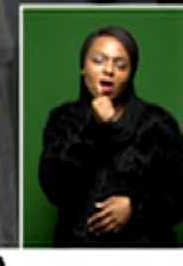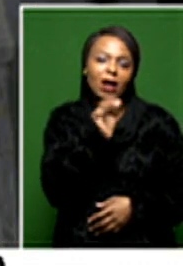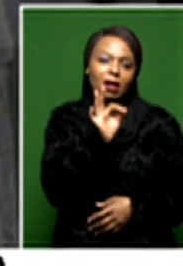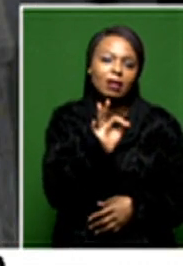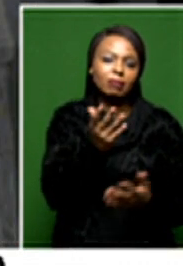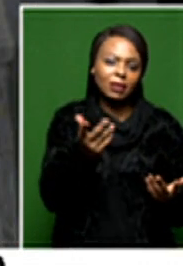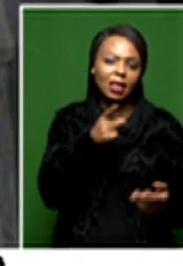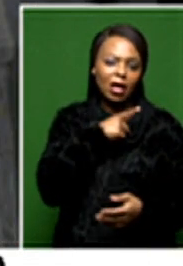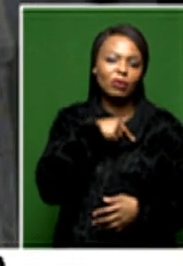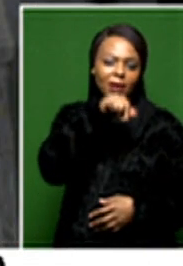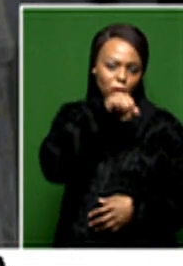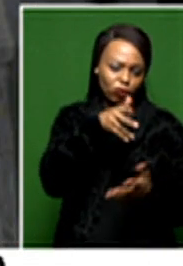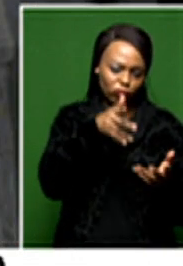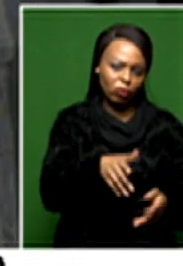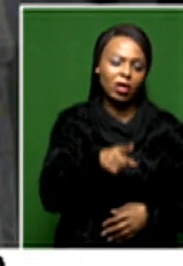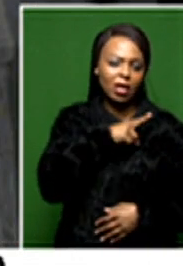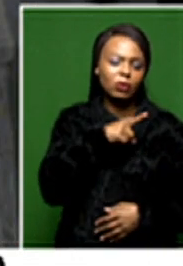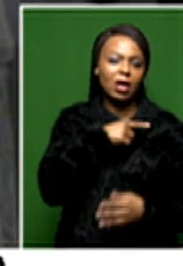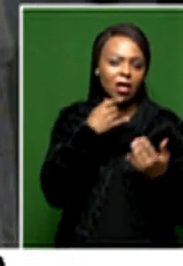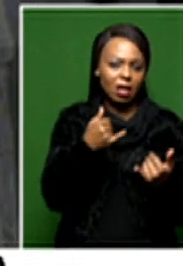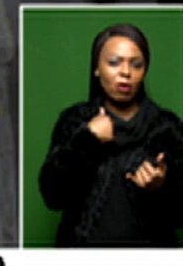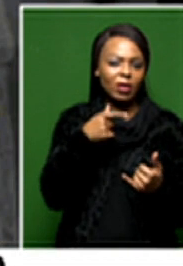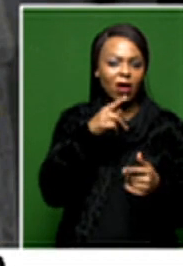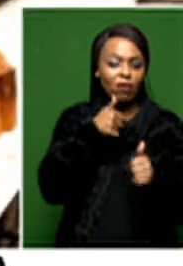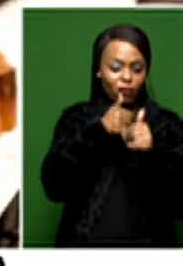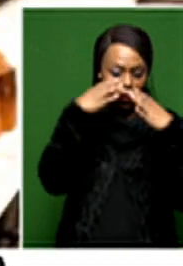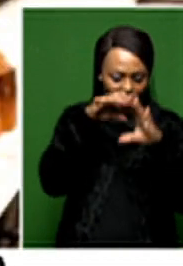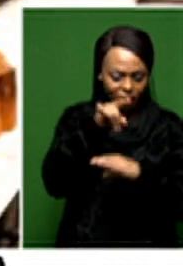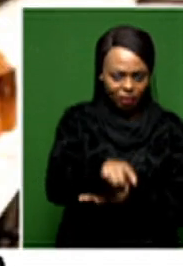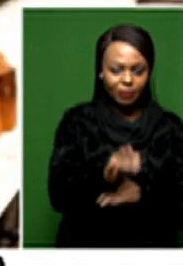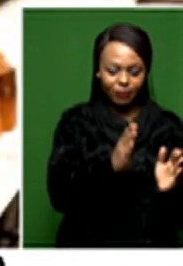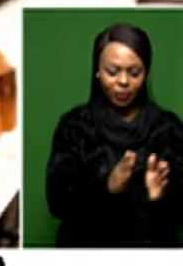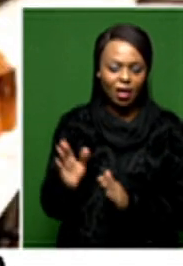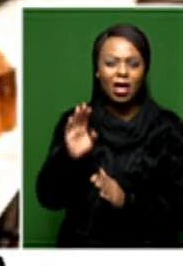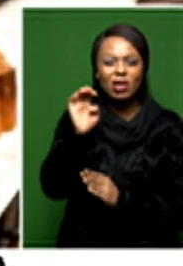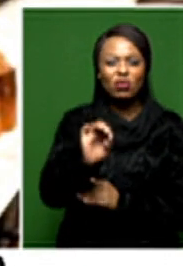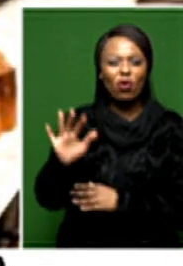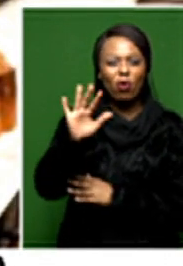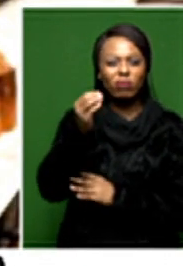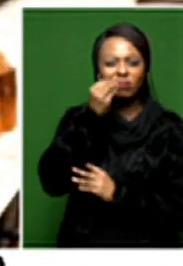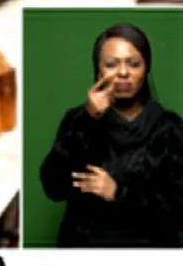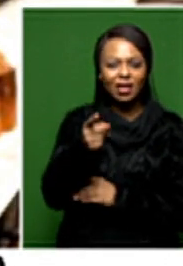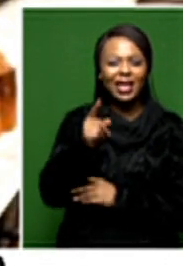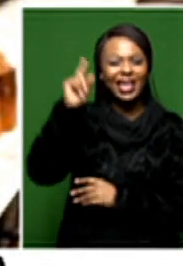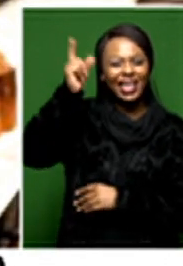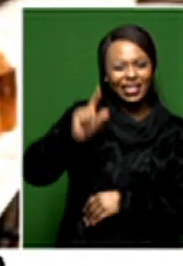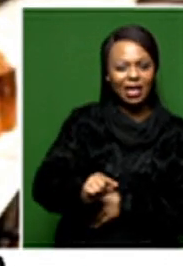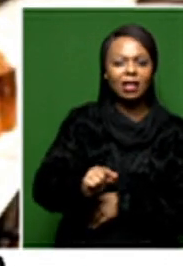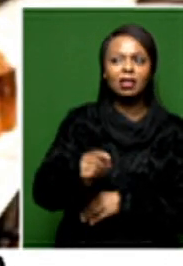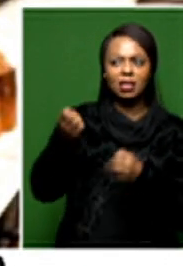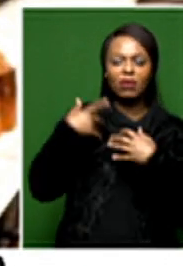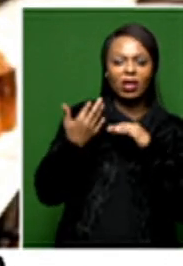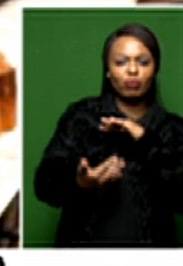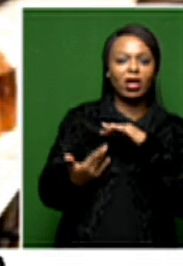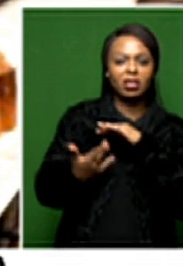direction where I went to a lot. And then in terms of Europe, for me, Italy is a great inspiration for a lot